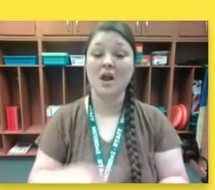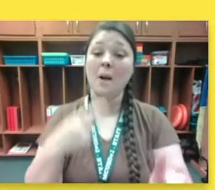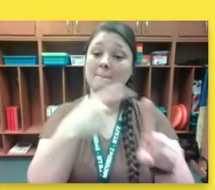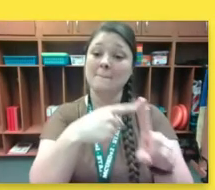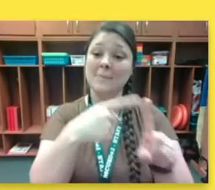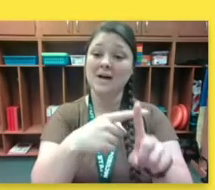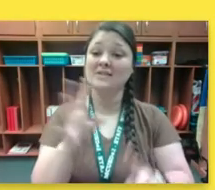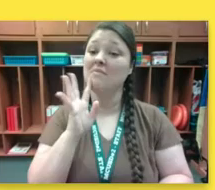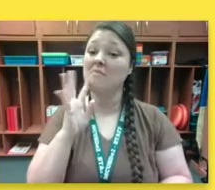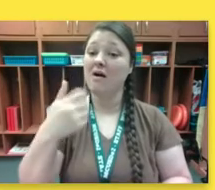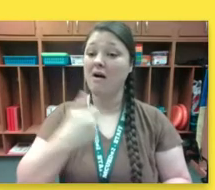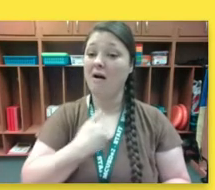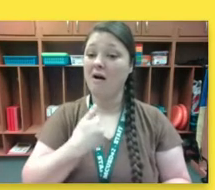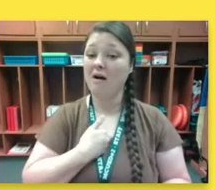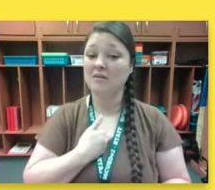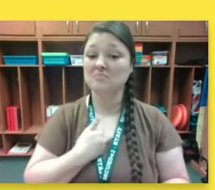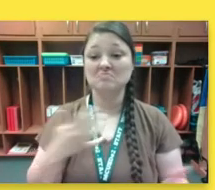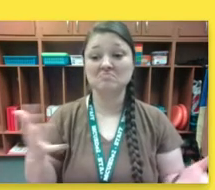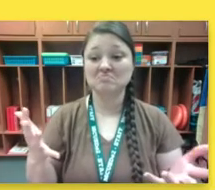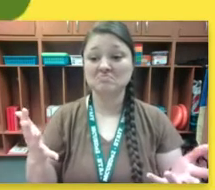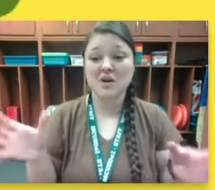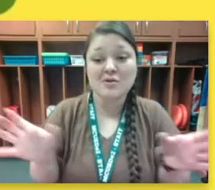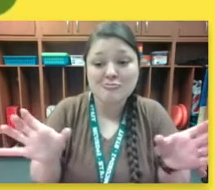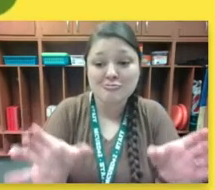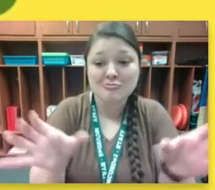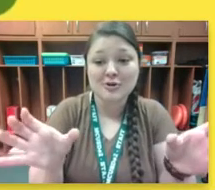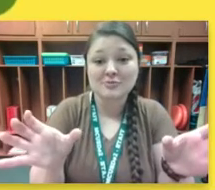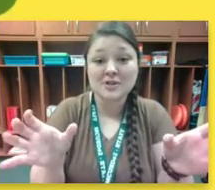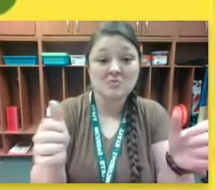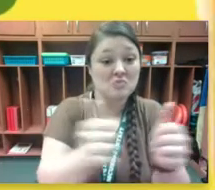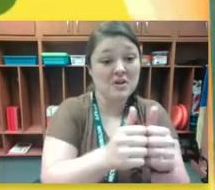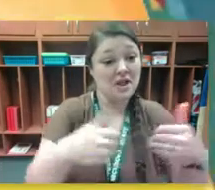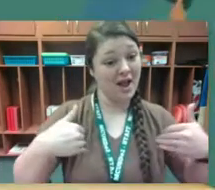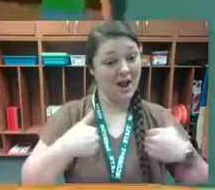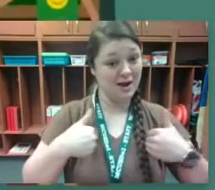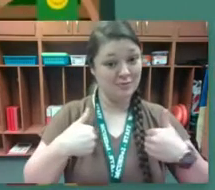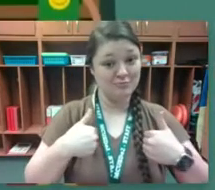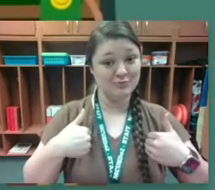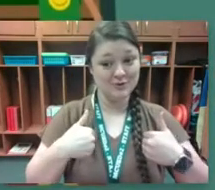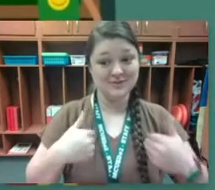Positive self-talk is like positive reinforcement with animals.